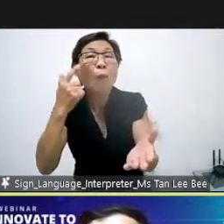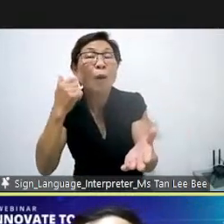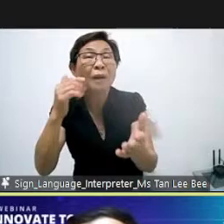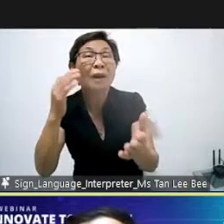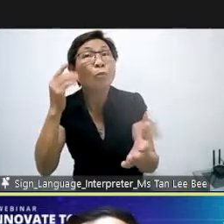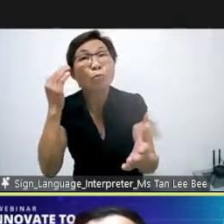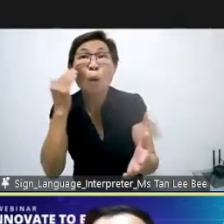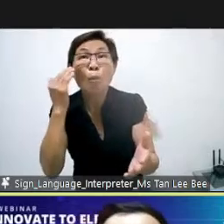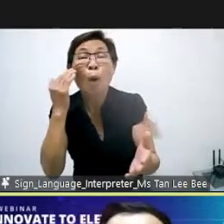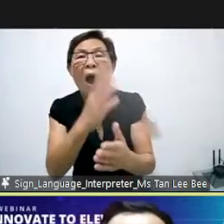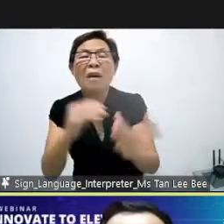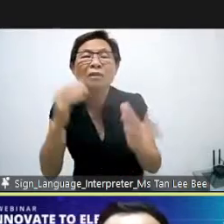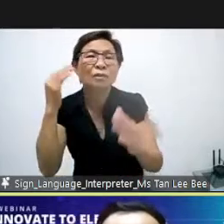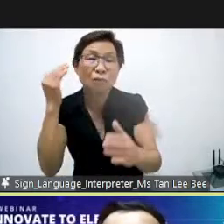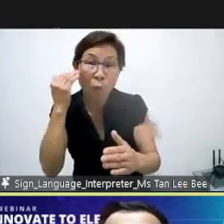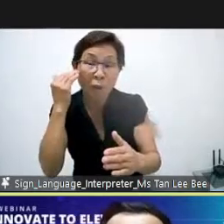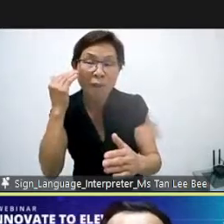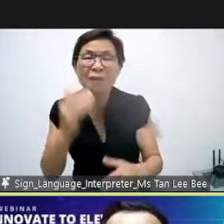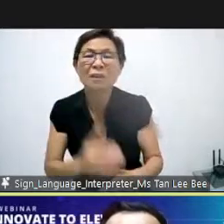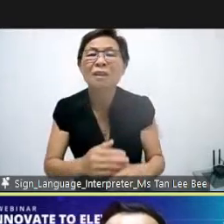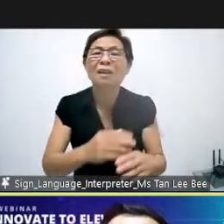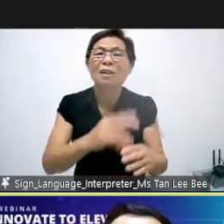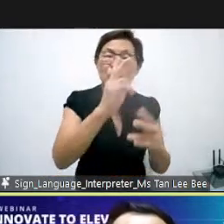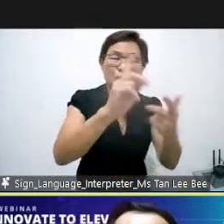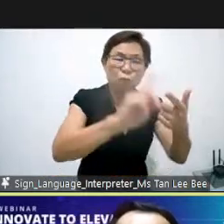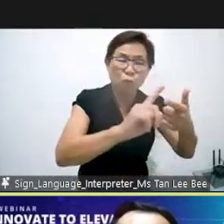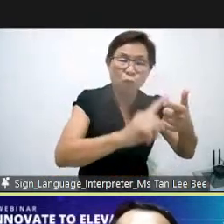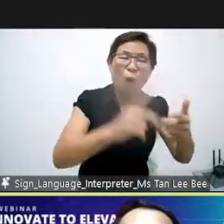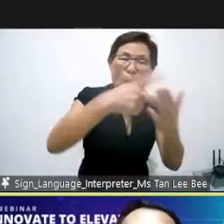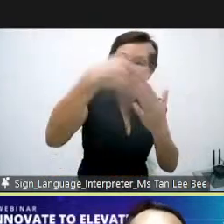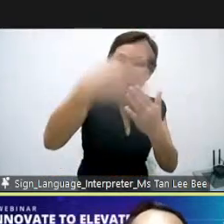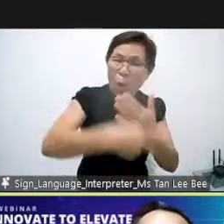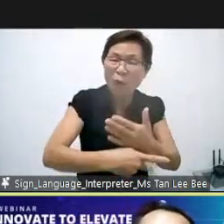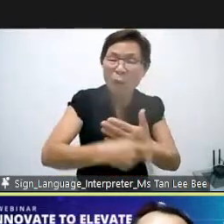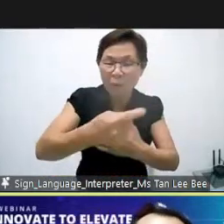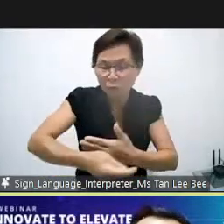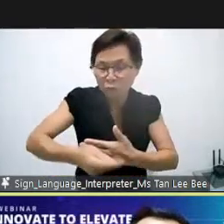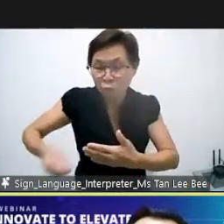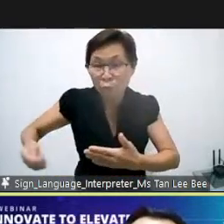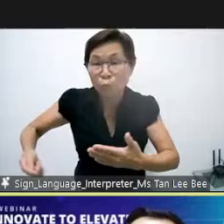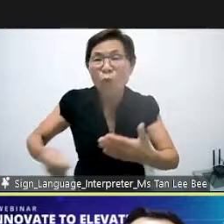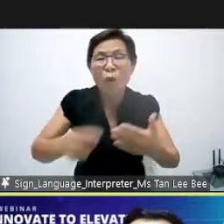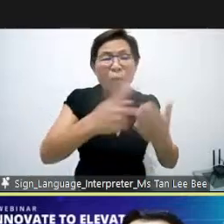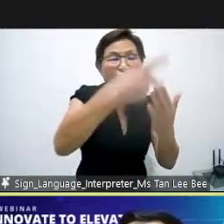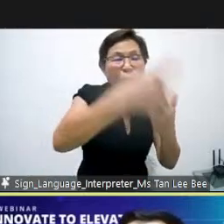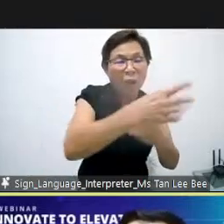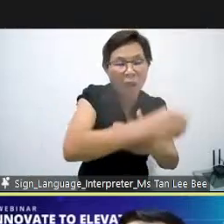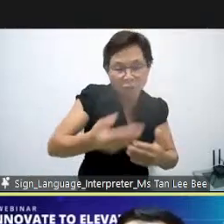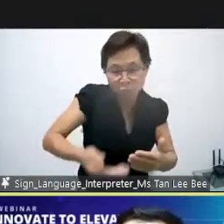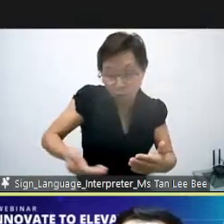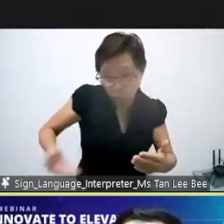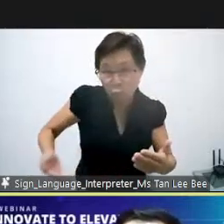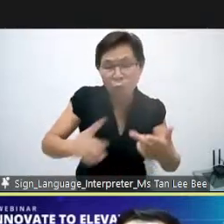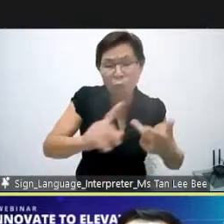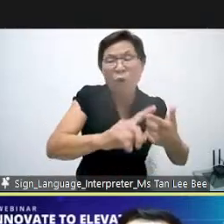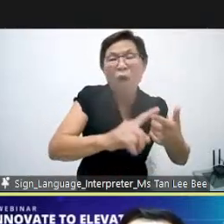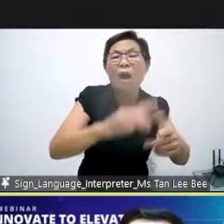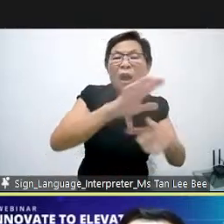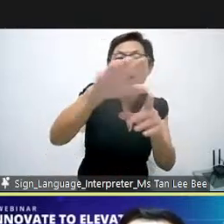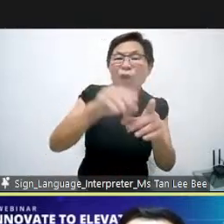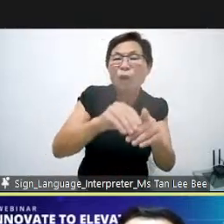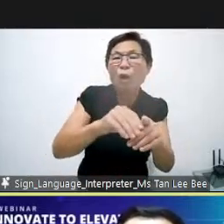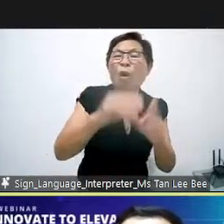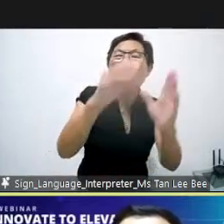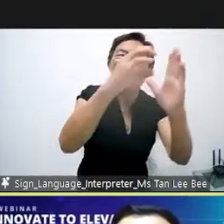2, we are going to come up with programs and tools. Okay, programs will involve a lot of module. For example, as I believe